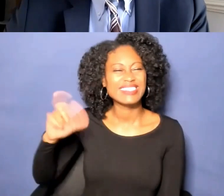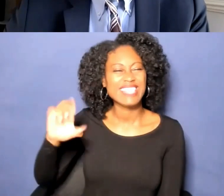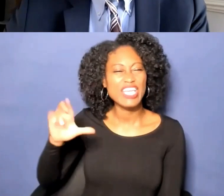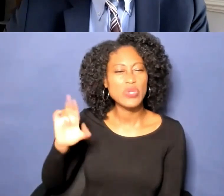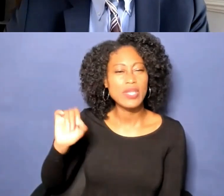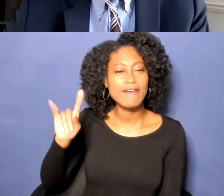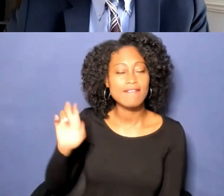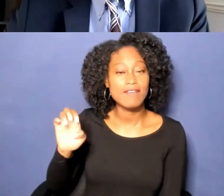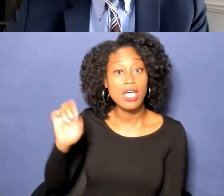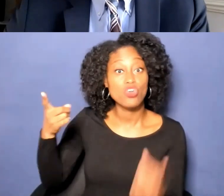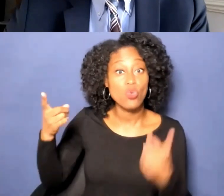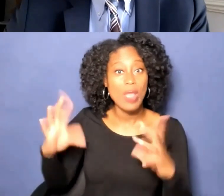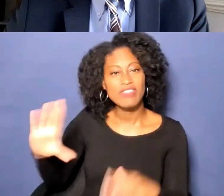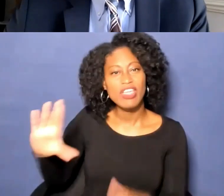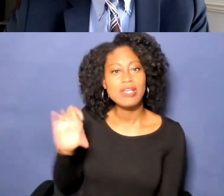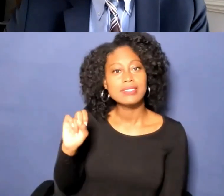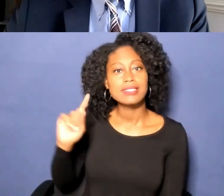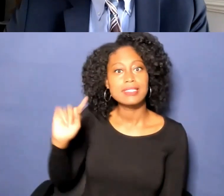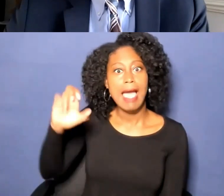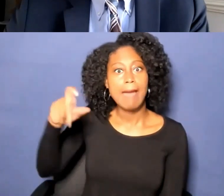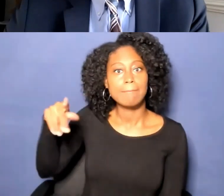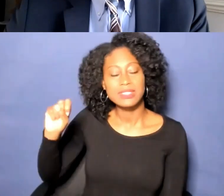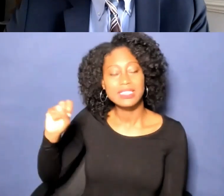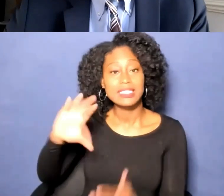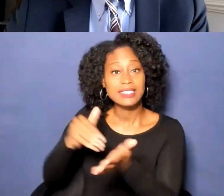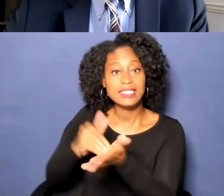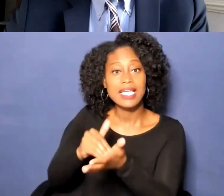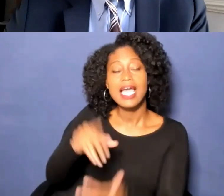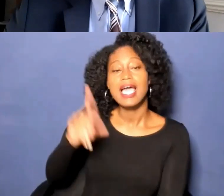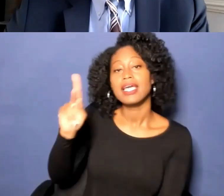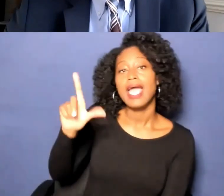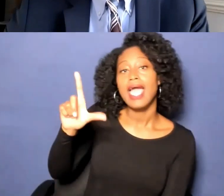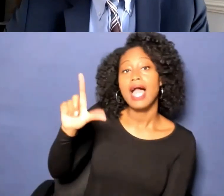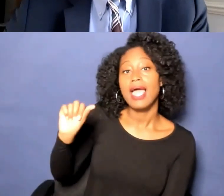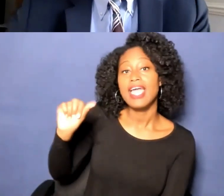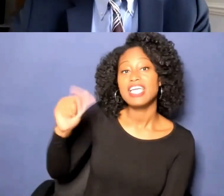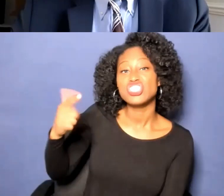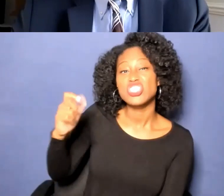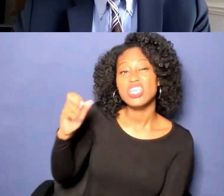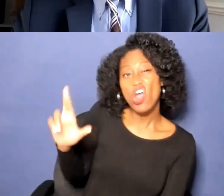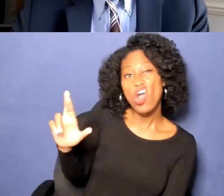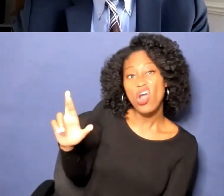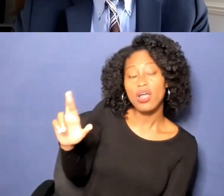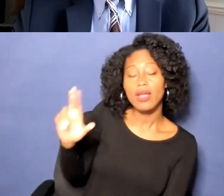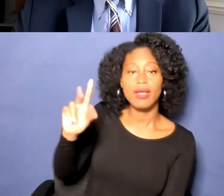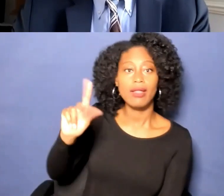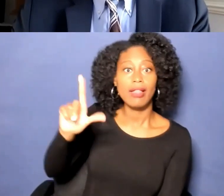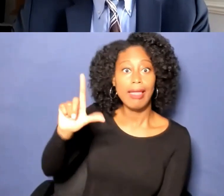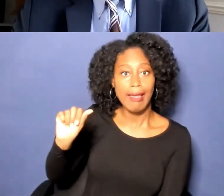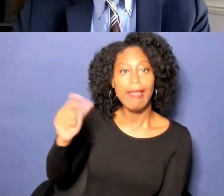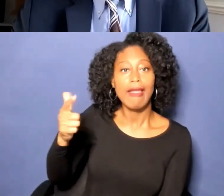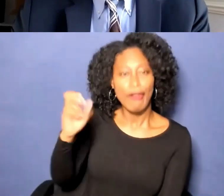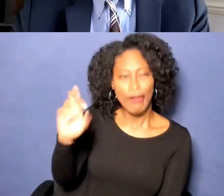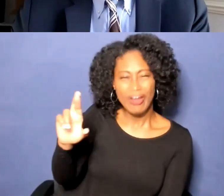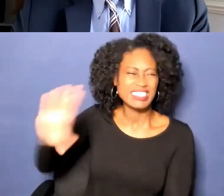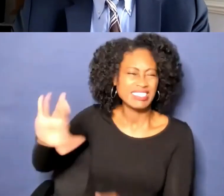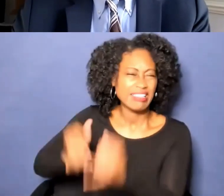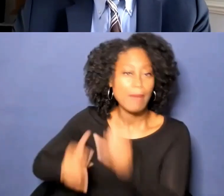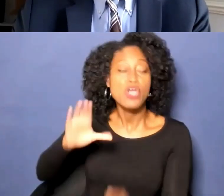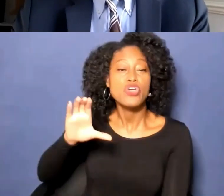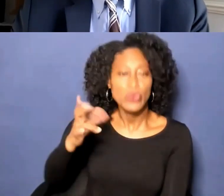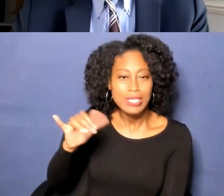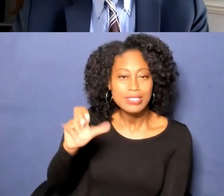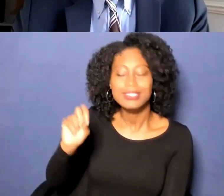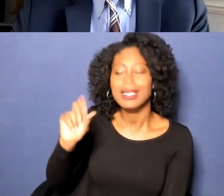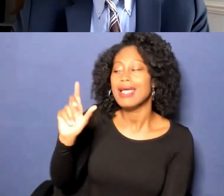Policy Center. So that's KLAGER, and he can tell you a lot more than I could about all of